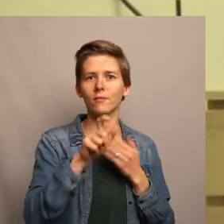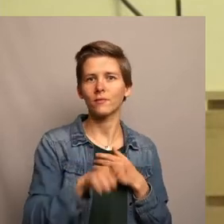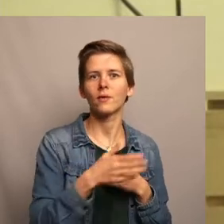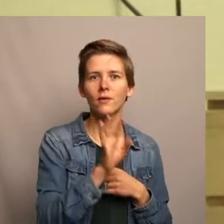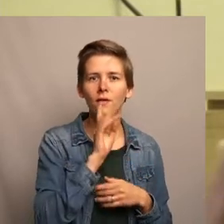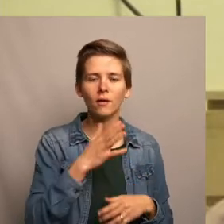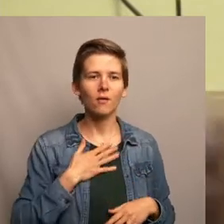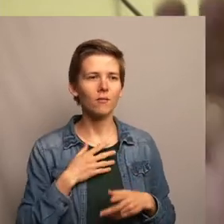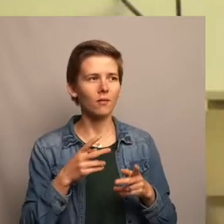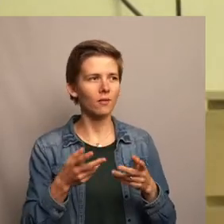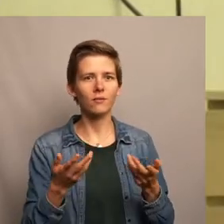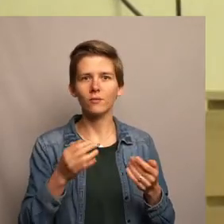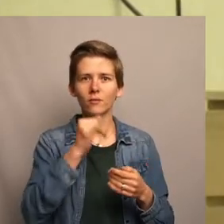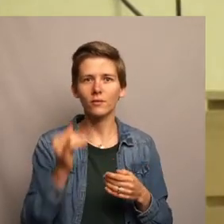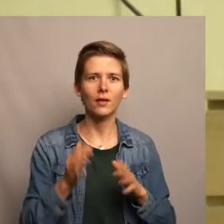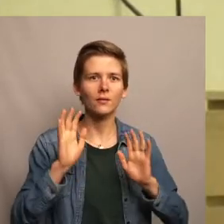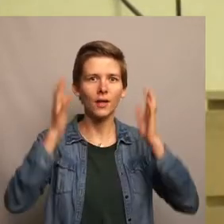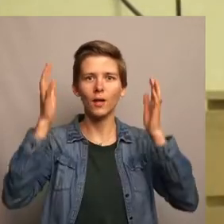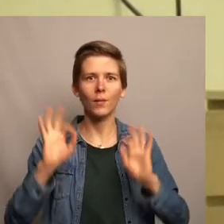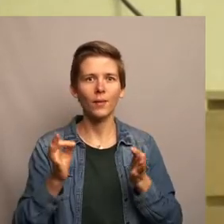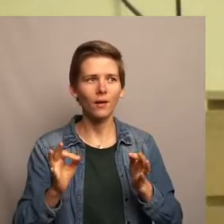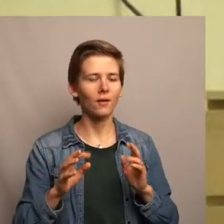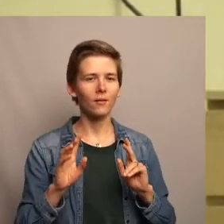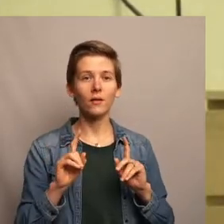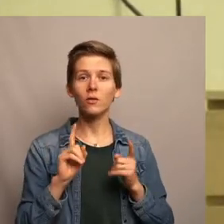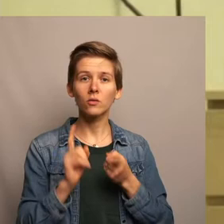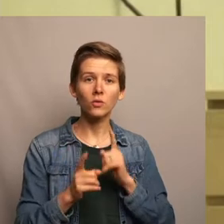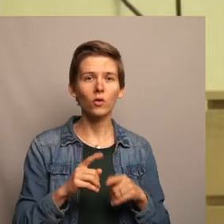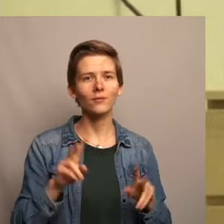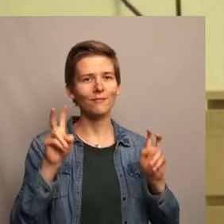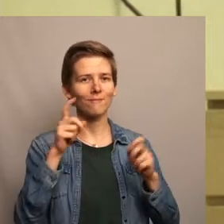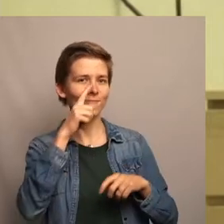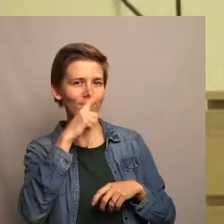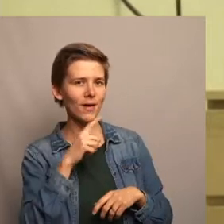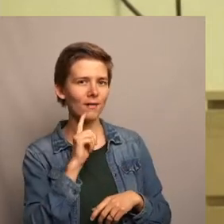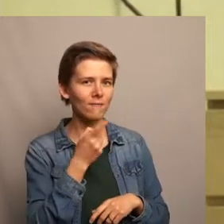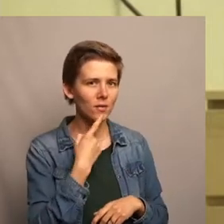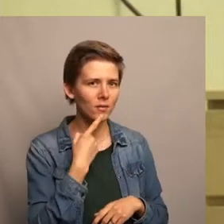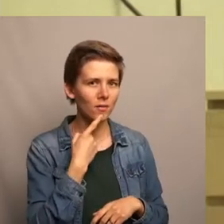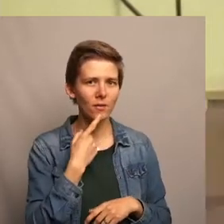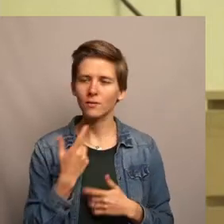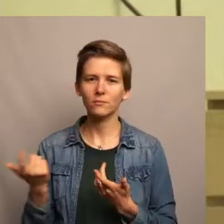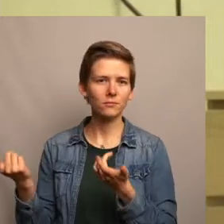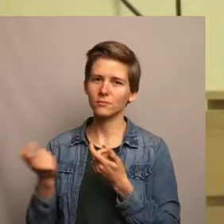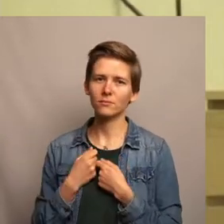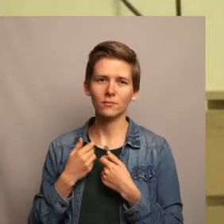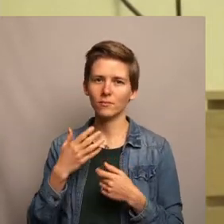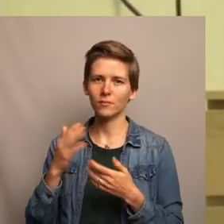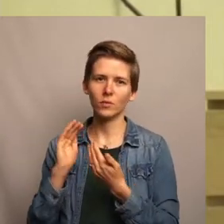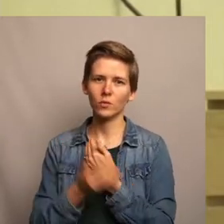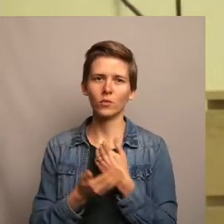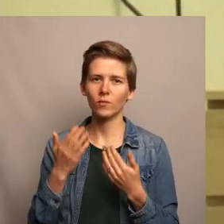they're unable to do that quote unquote correctly, they're not, they won't actually be allowed in from the very border,